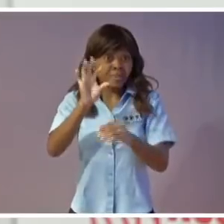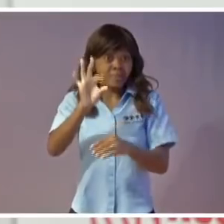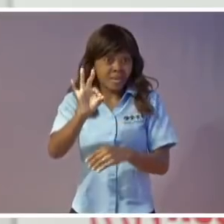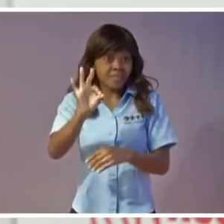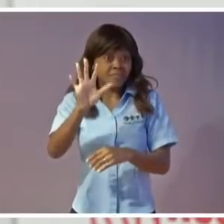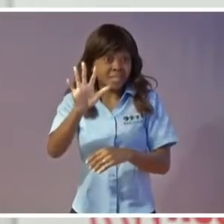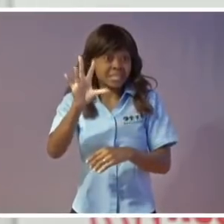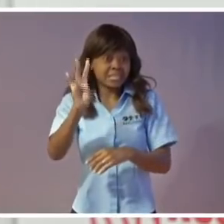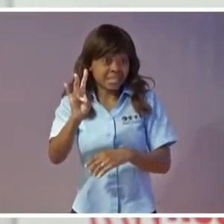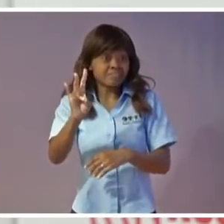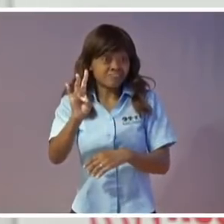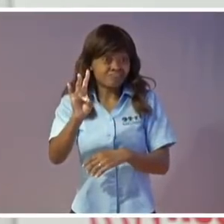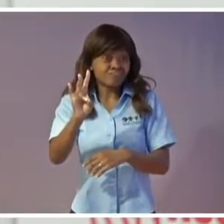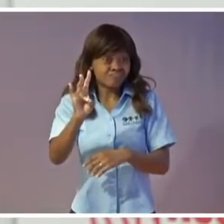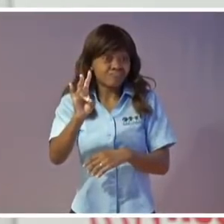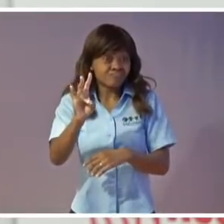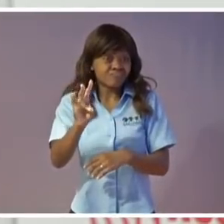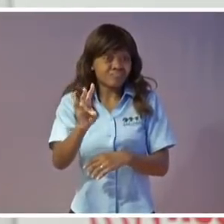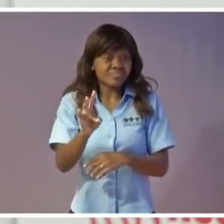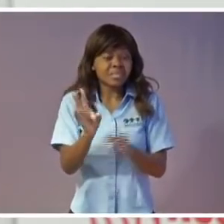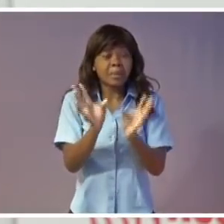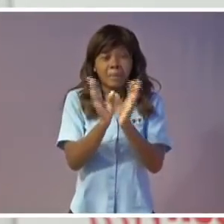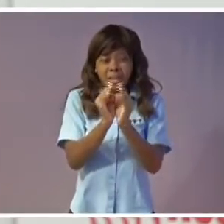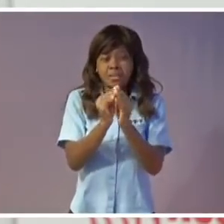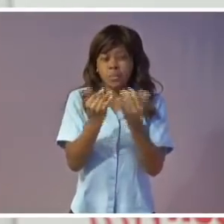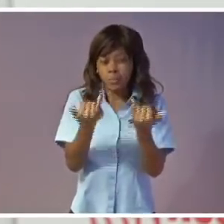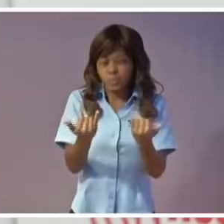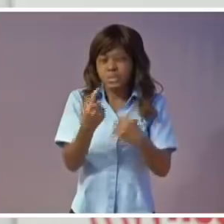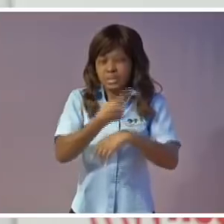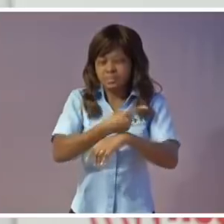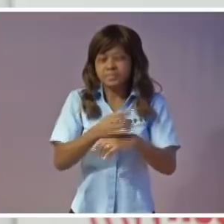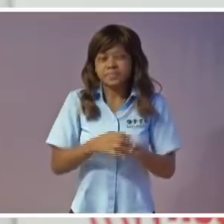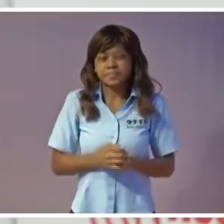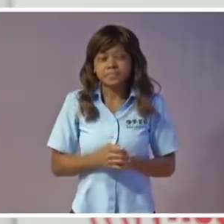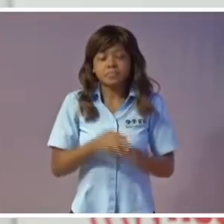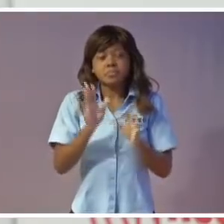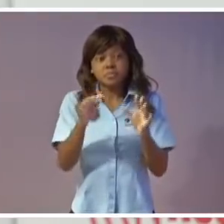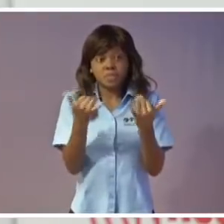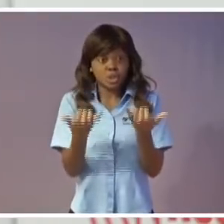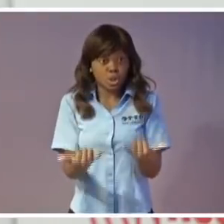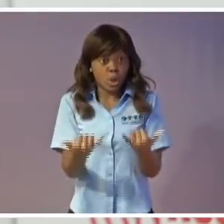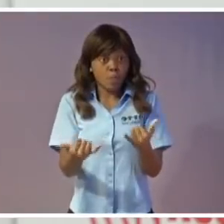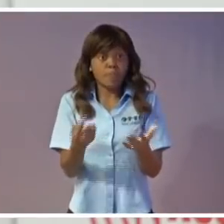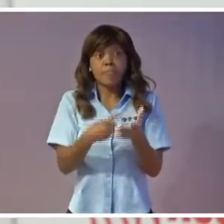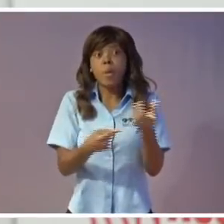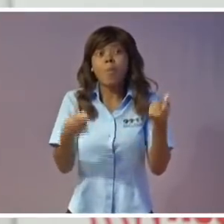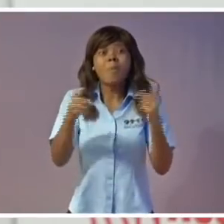on the 2nd of January 2022. An additional